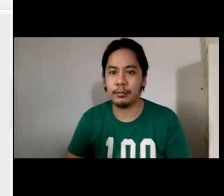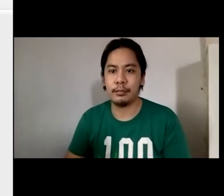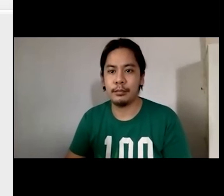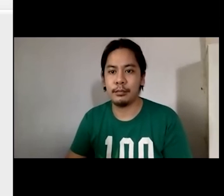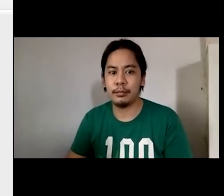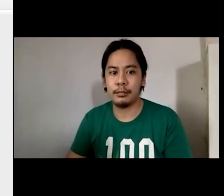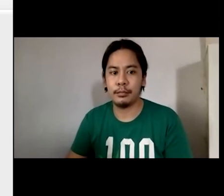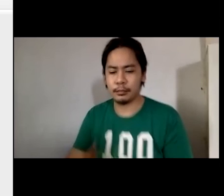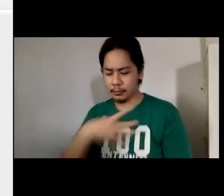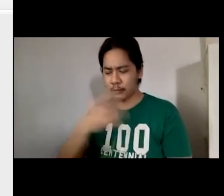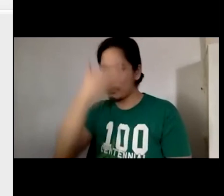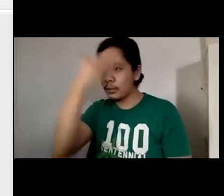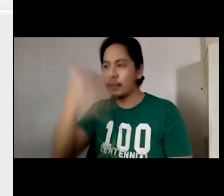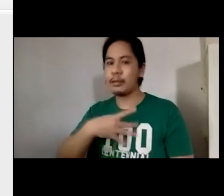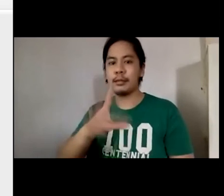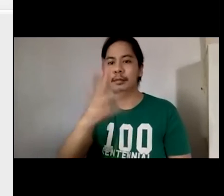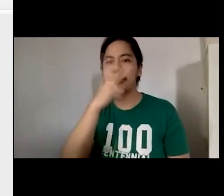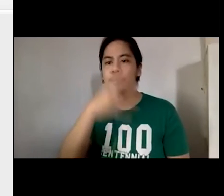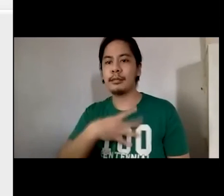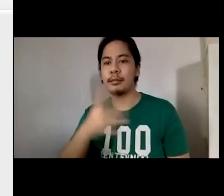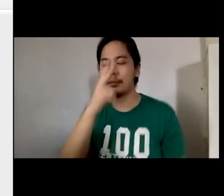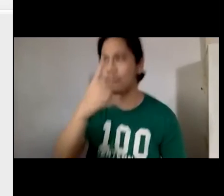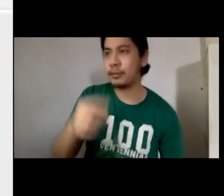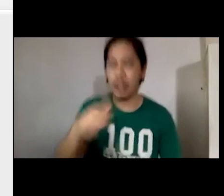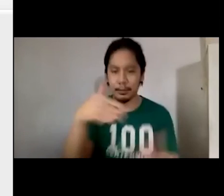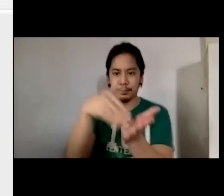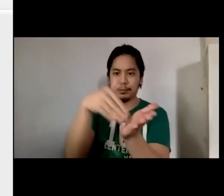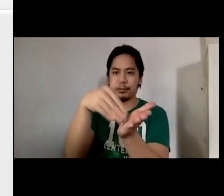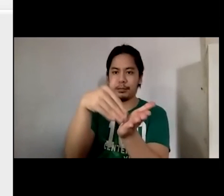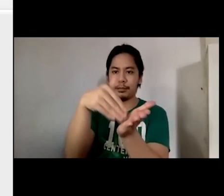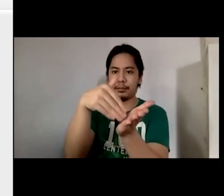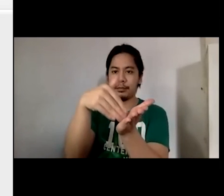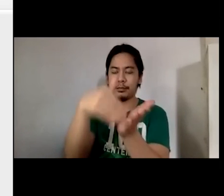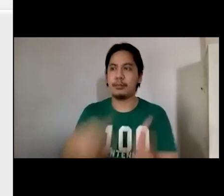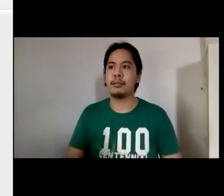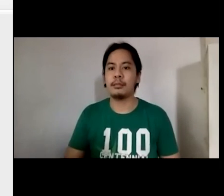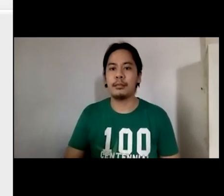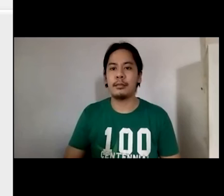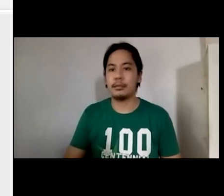U Right. a little bit, right? So we can do that.